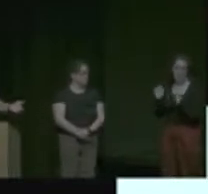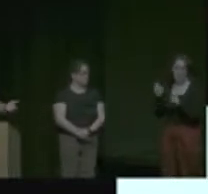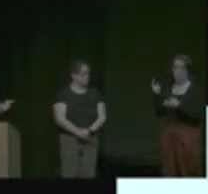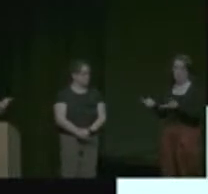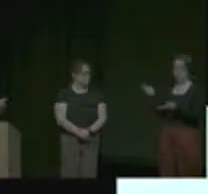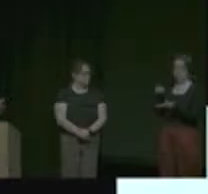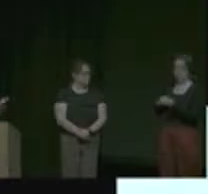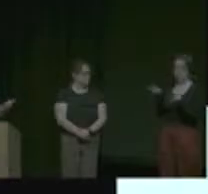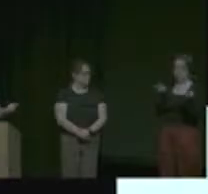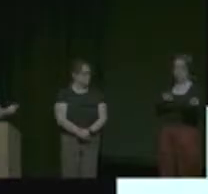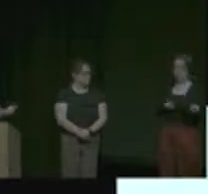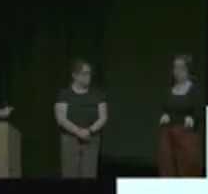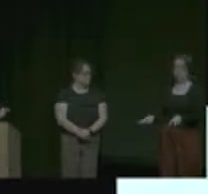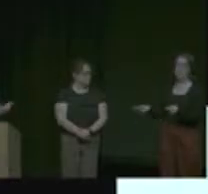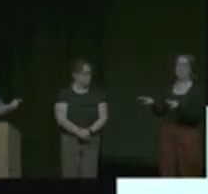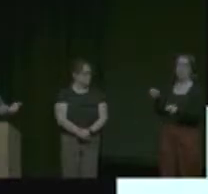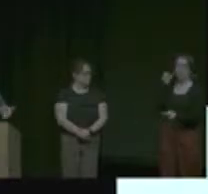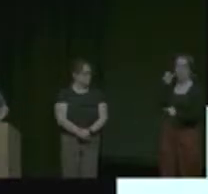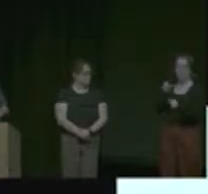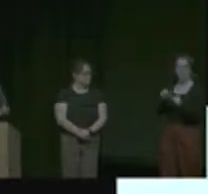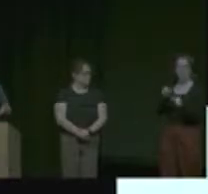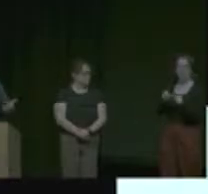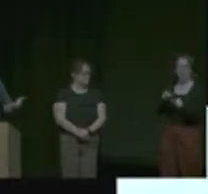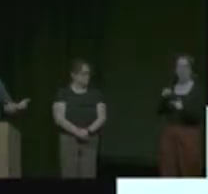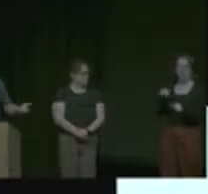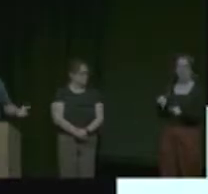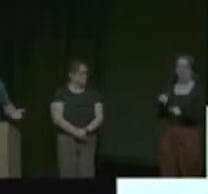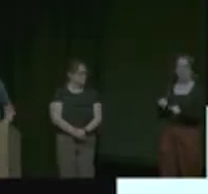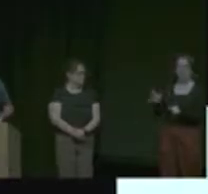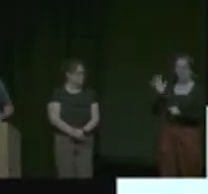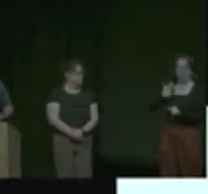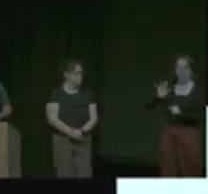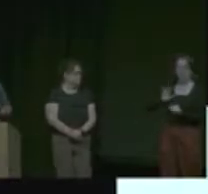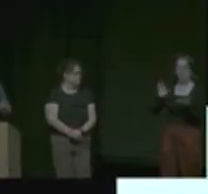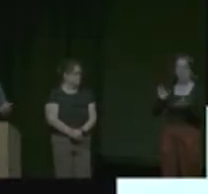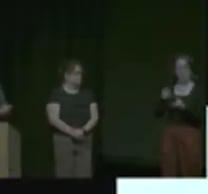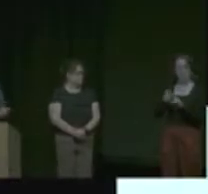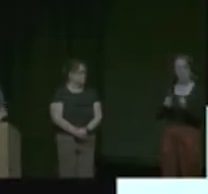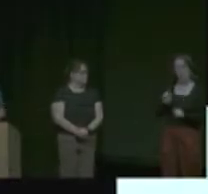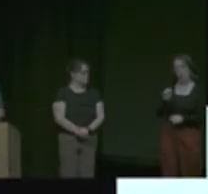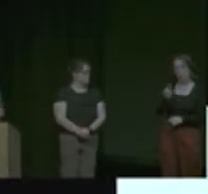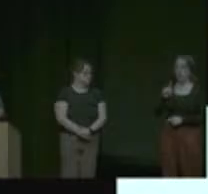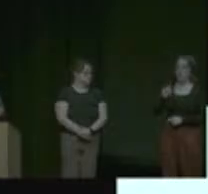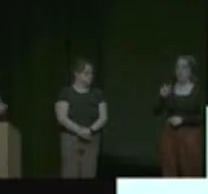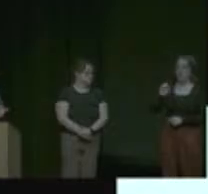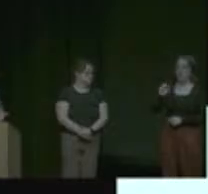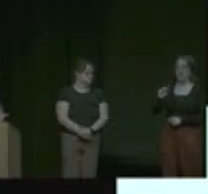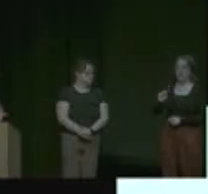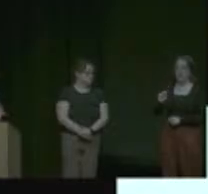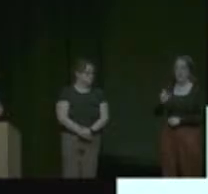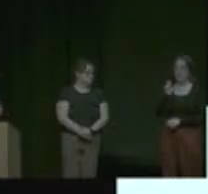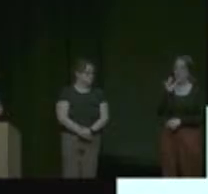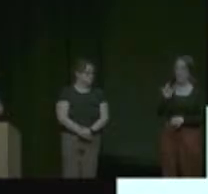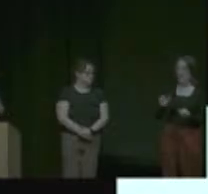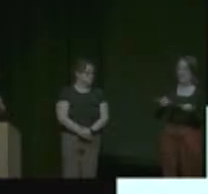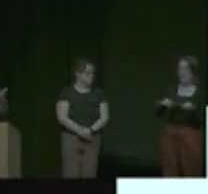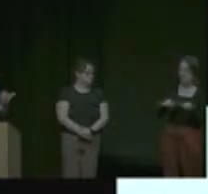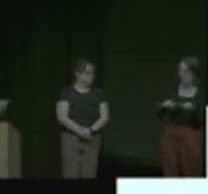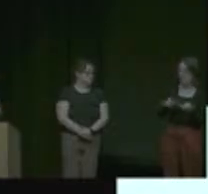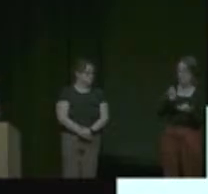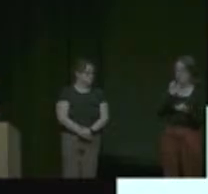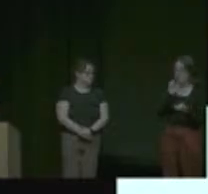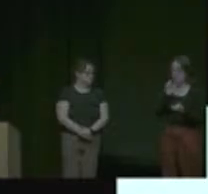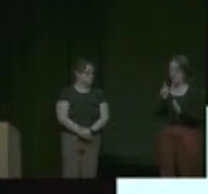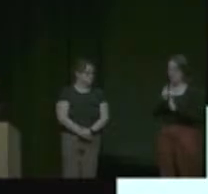gorge. Now remember, this was done by artisans who are not engineers nor attorneys. So if you